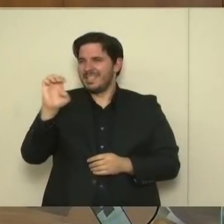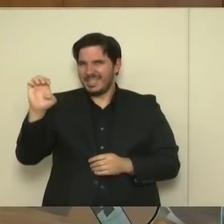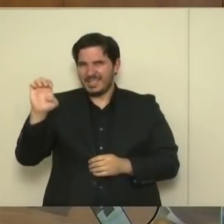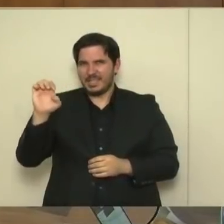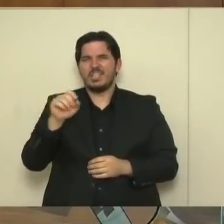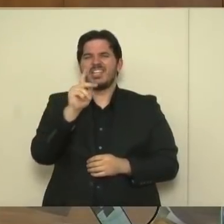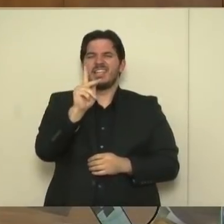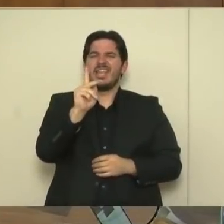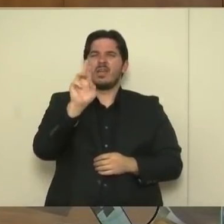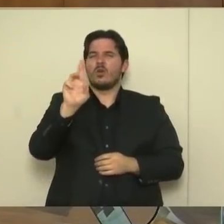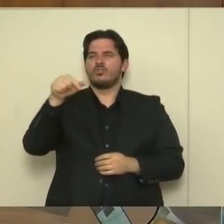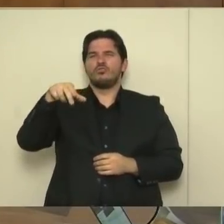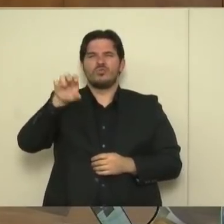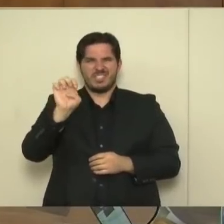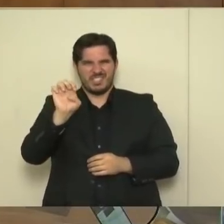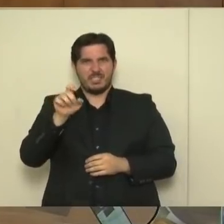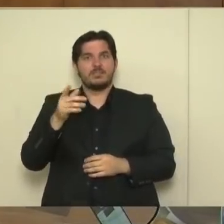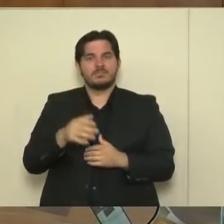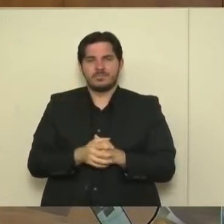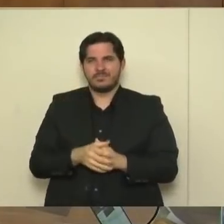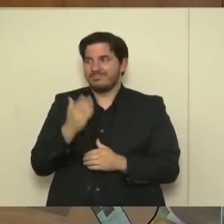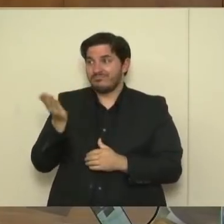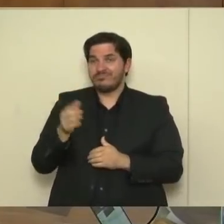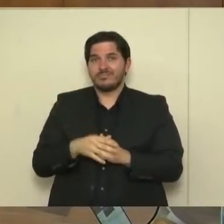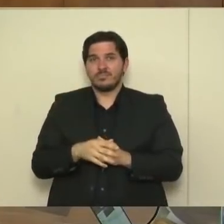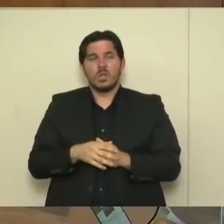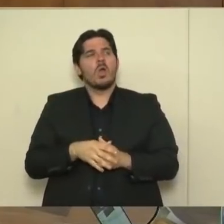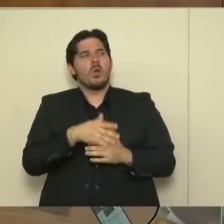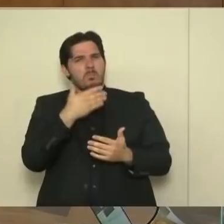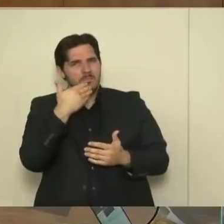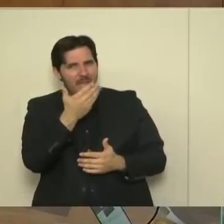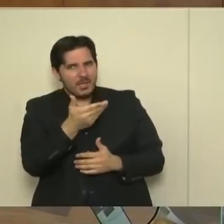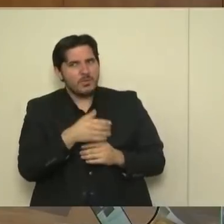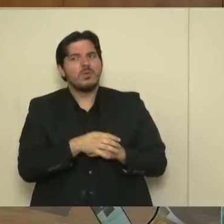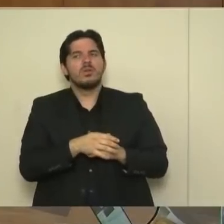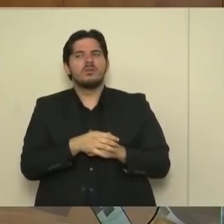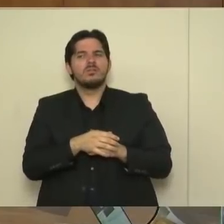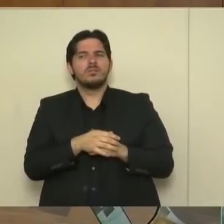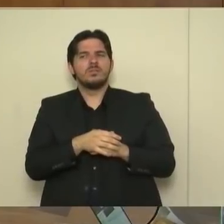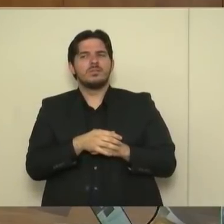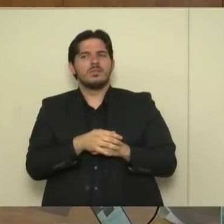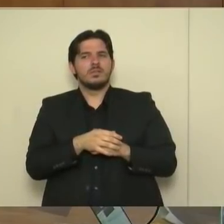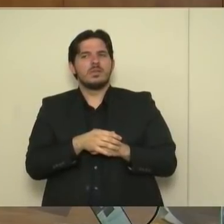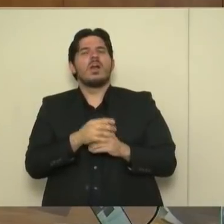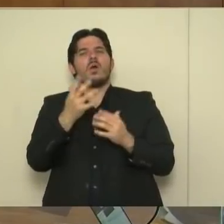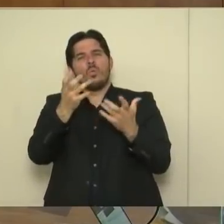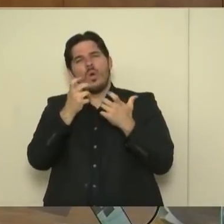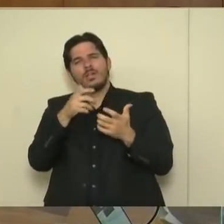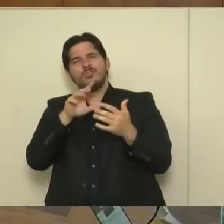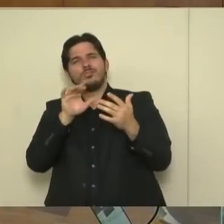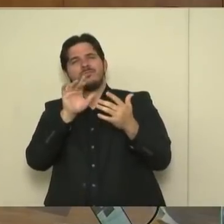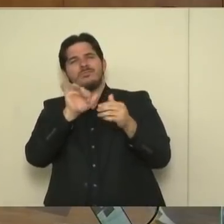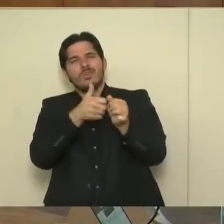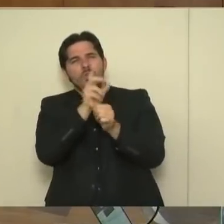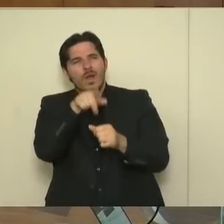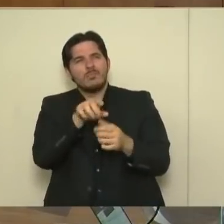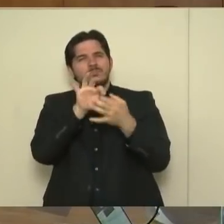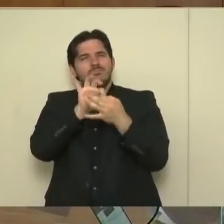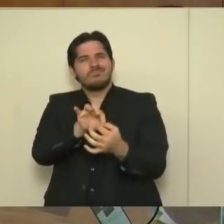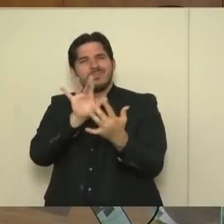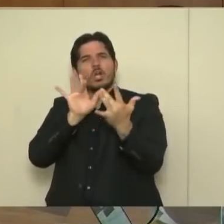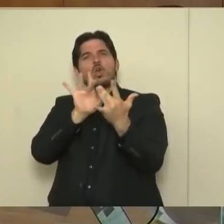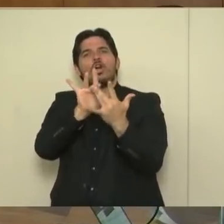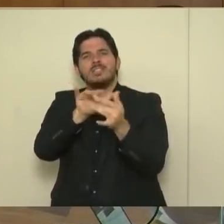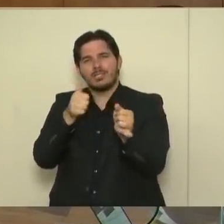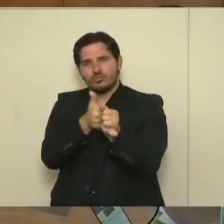I just had a question related to contact tracing, or a couple. One, are you seeing any benefit so far from that ad campaign